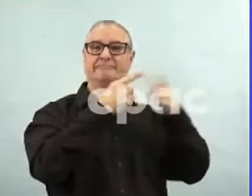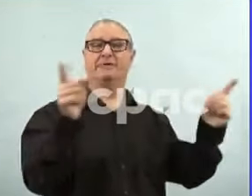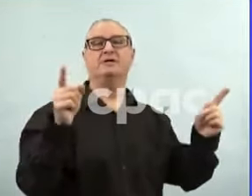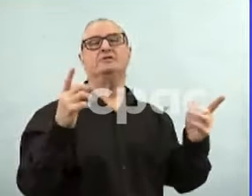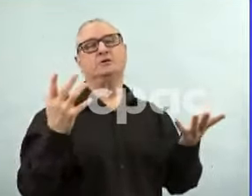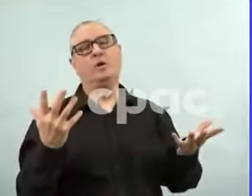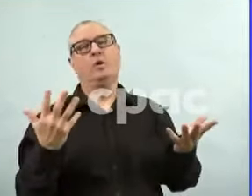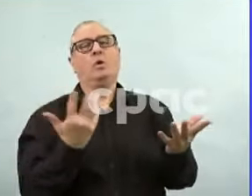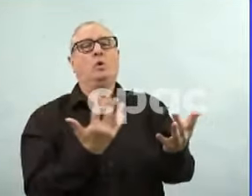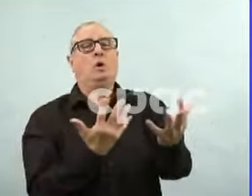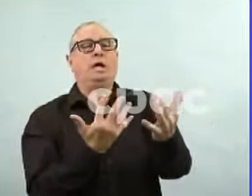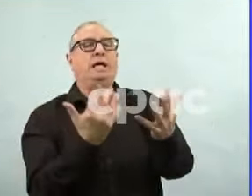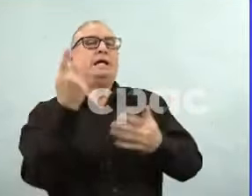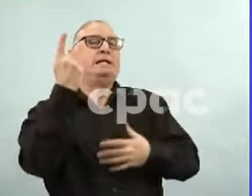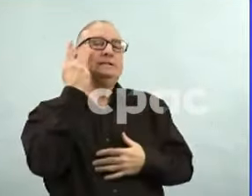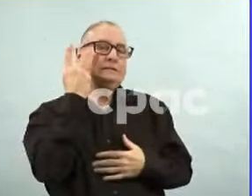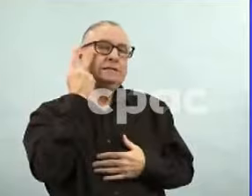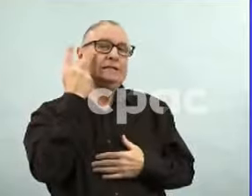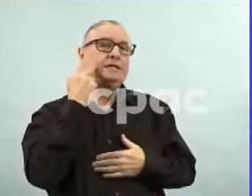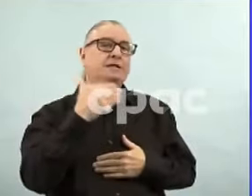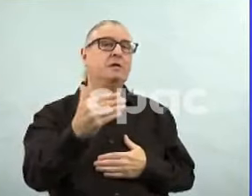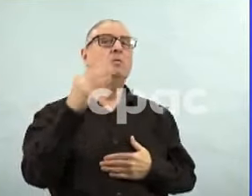obviously that will be provided to the public as well.